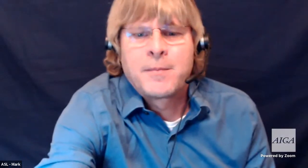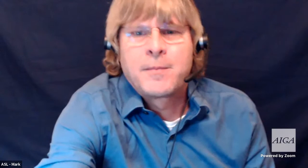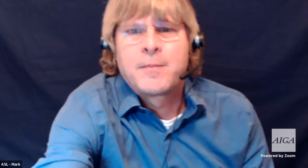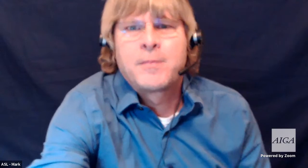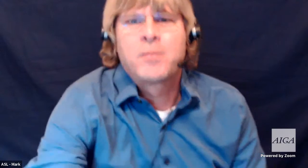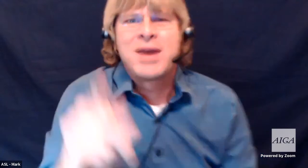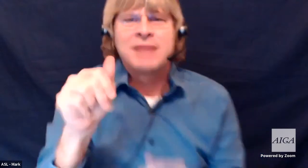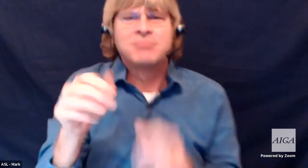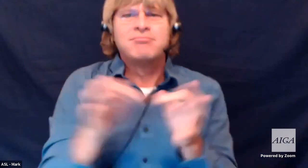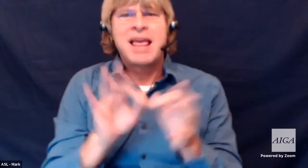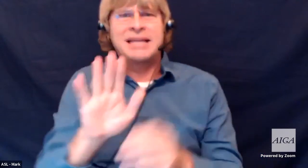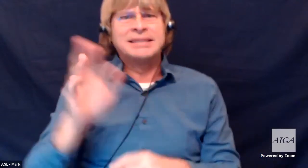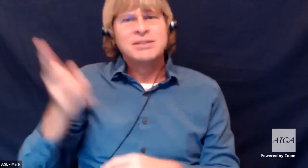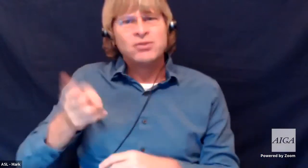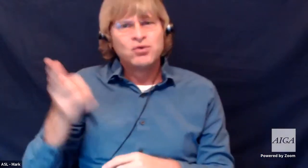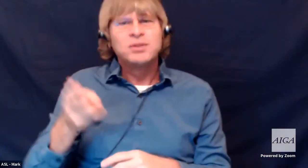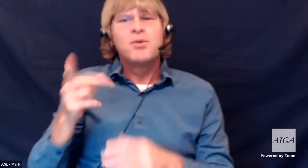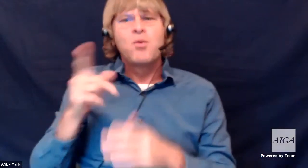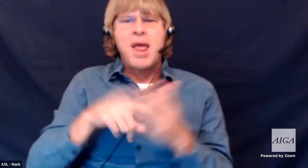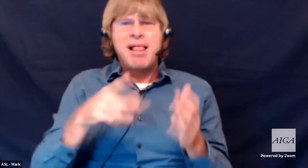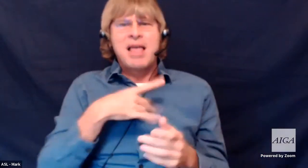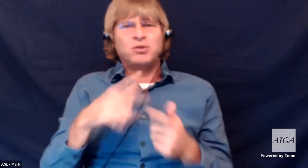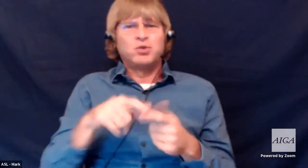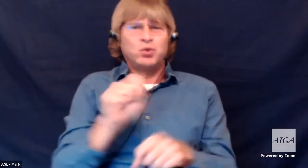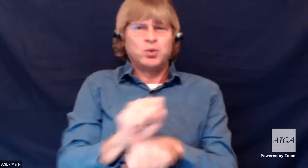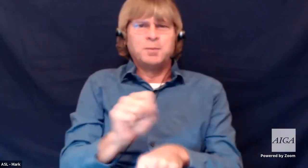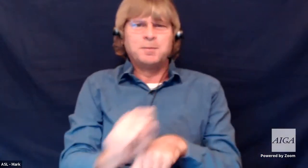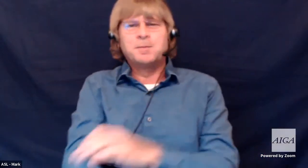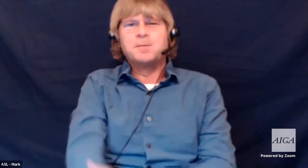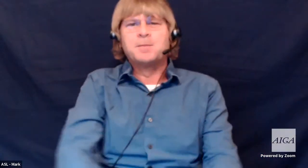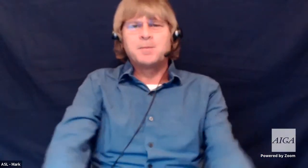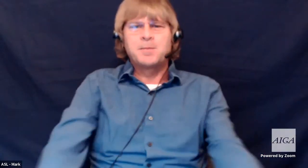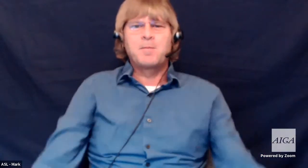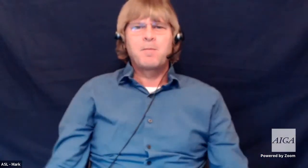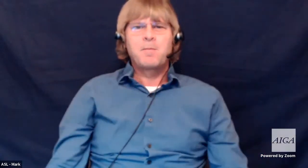about his journey and what he likes to do.